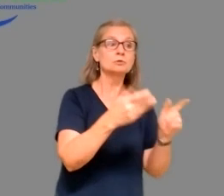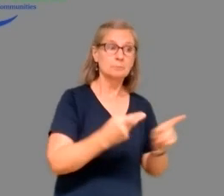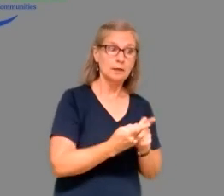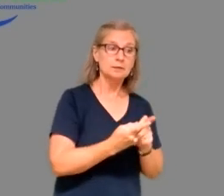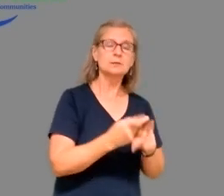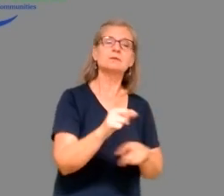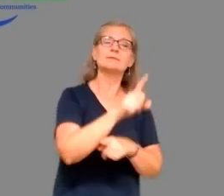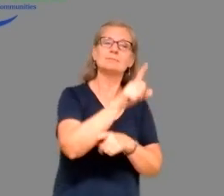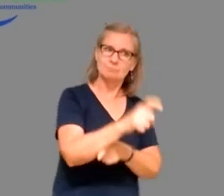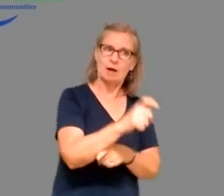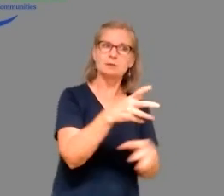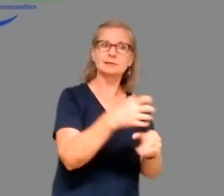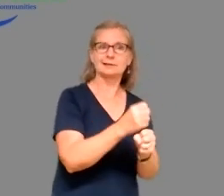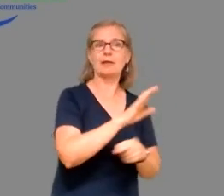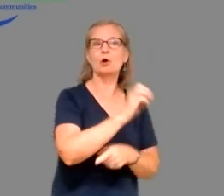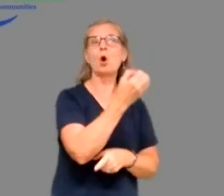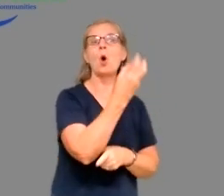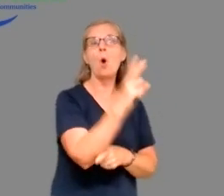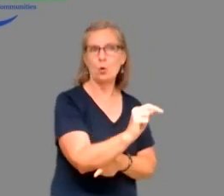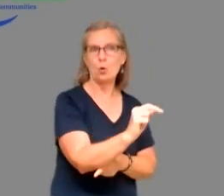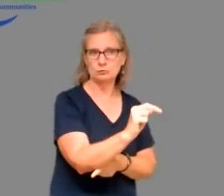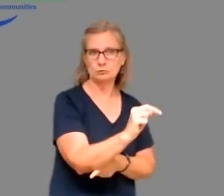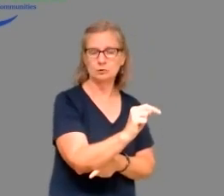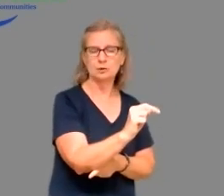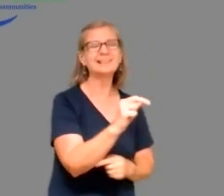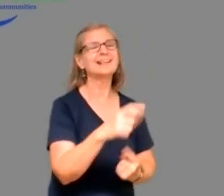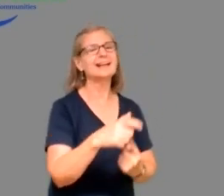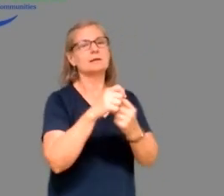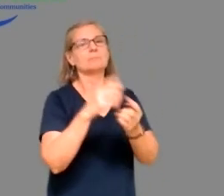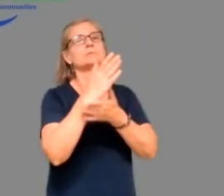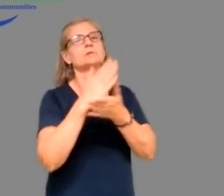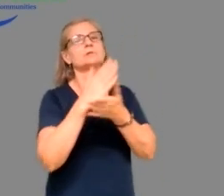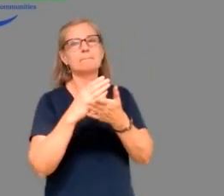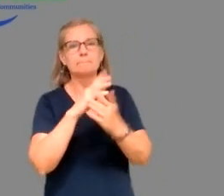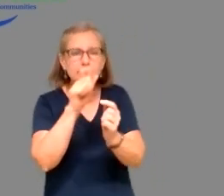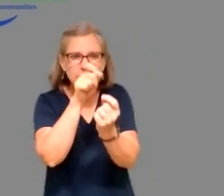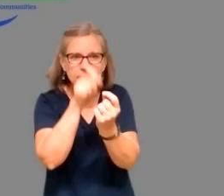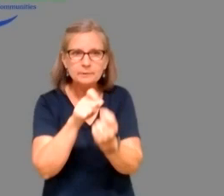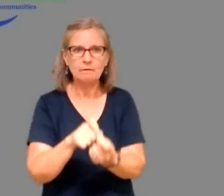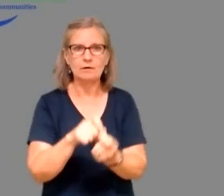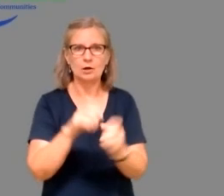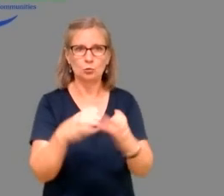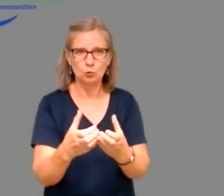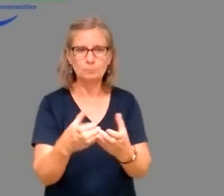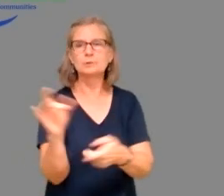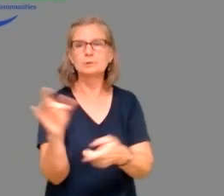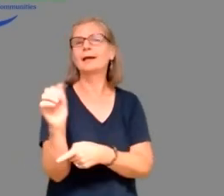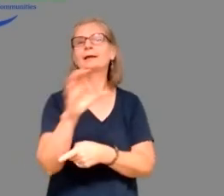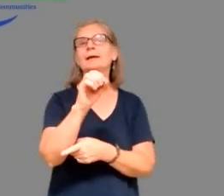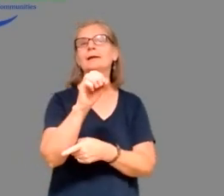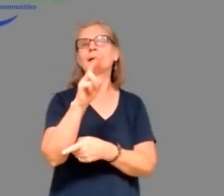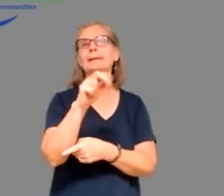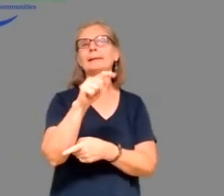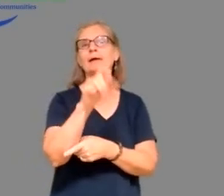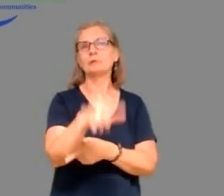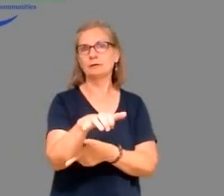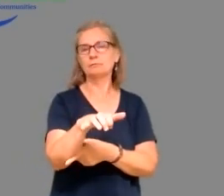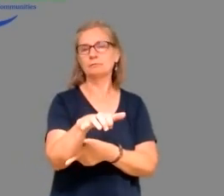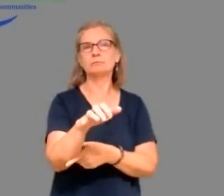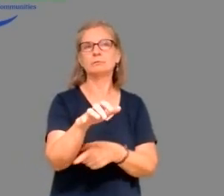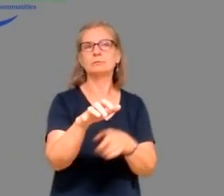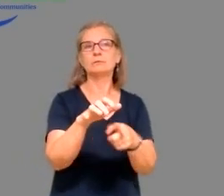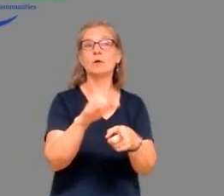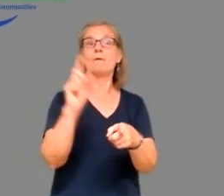groups that, mm-hmm. like say, county would take care of, are supposed to be mindful of the first responders, mm-hmm. while hospitals and clinics are